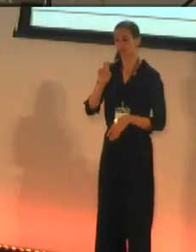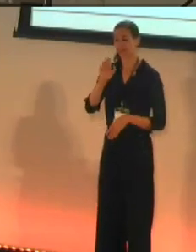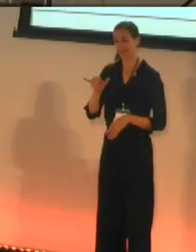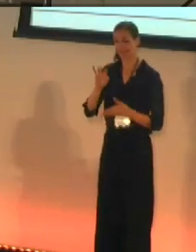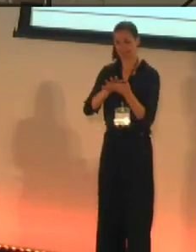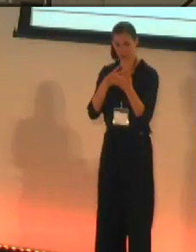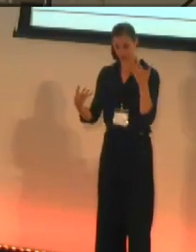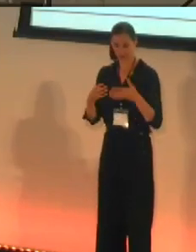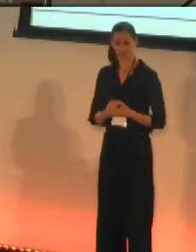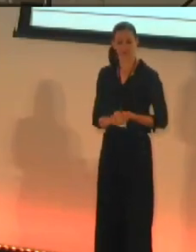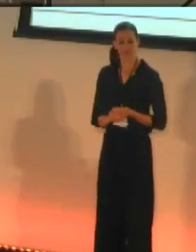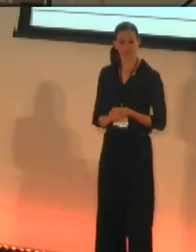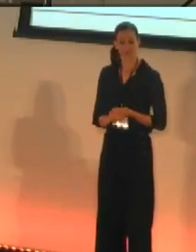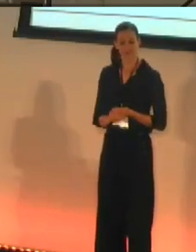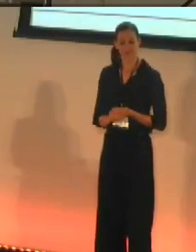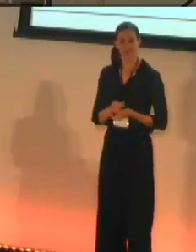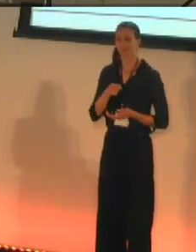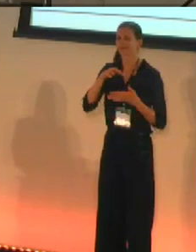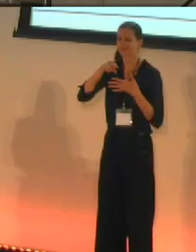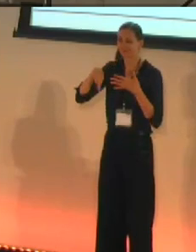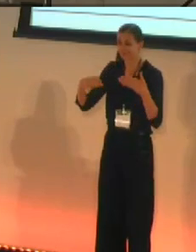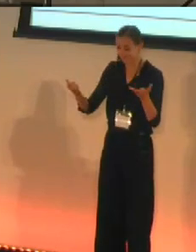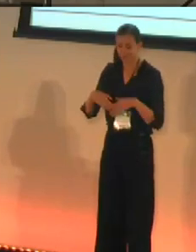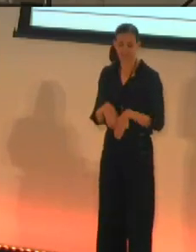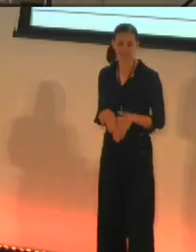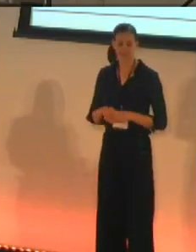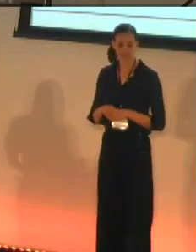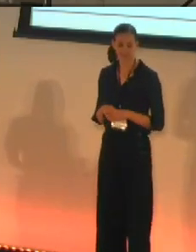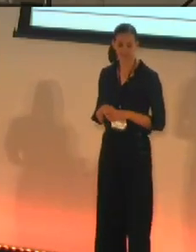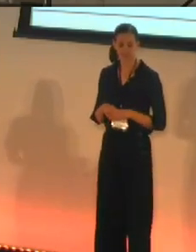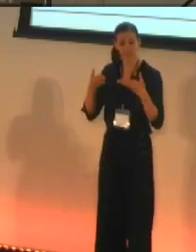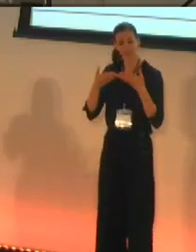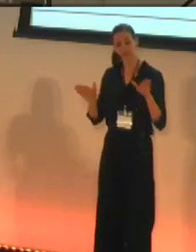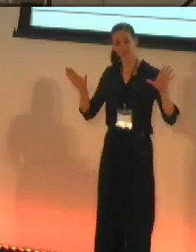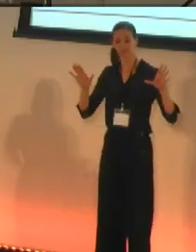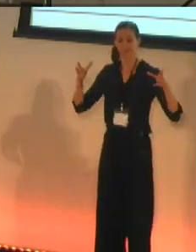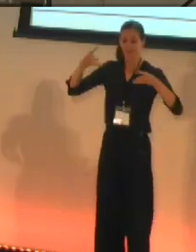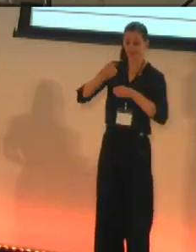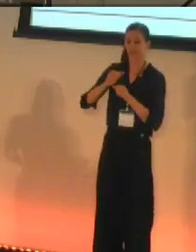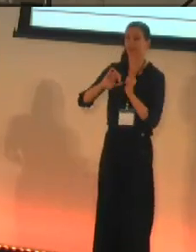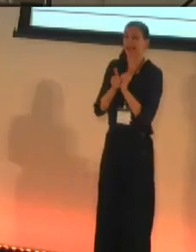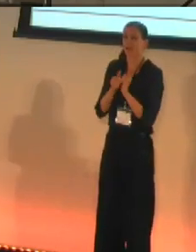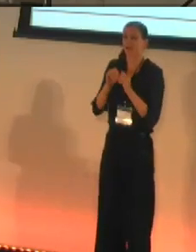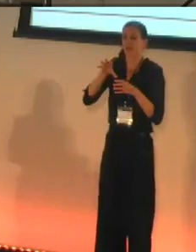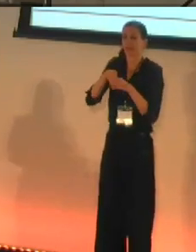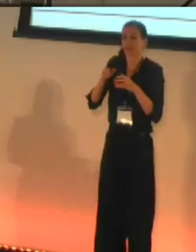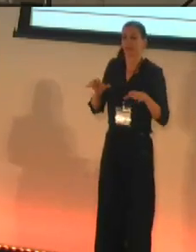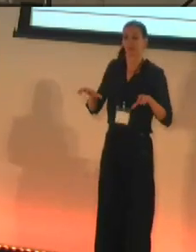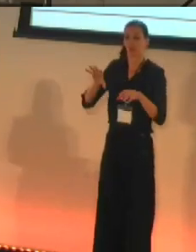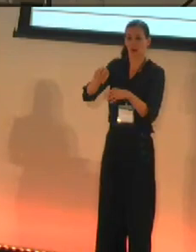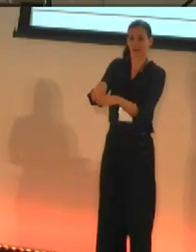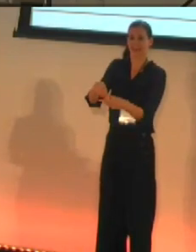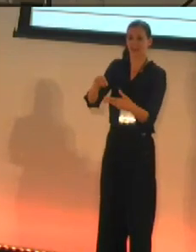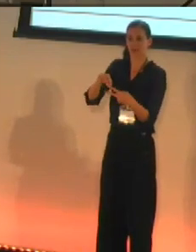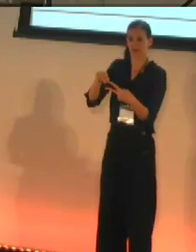also now move into some of our findings. I'll start with an overall summary of how participants performed on the tasks. The participants were able